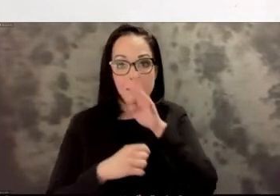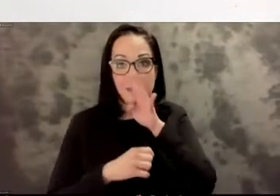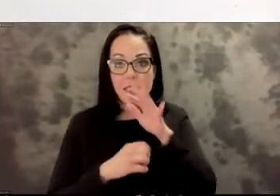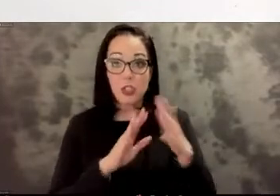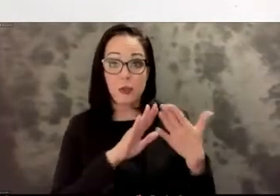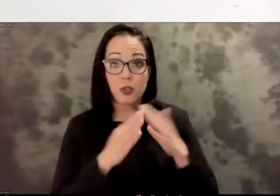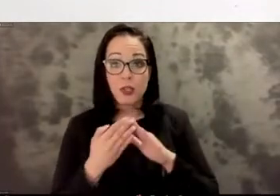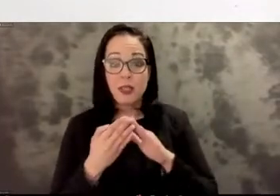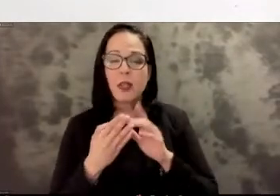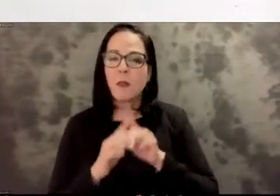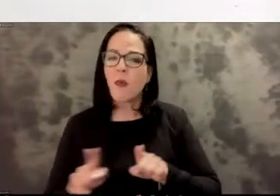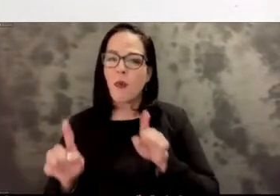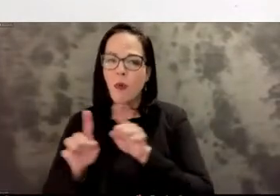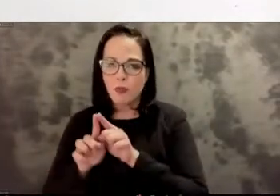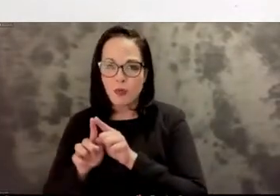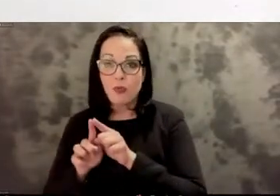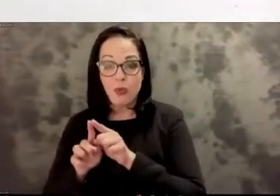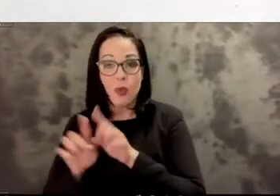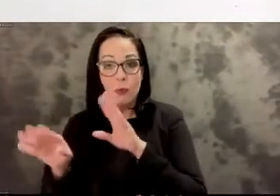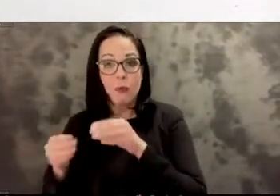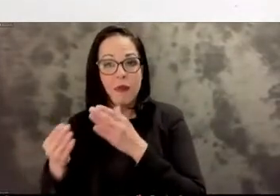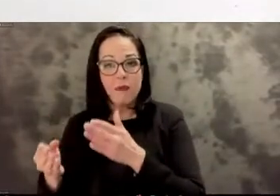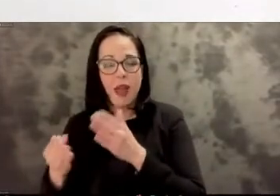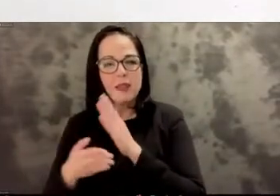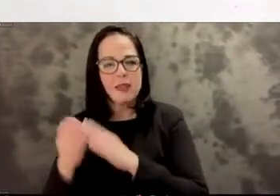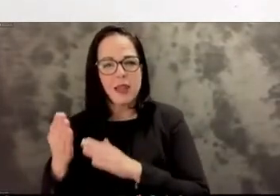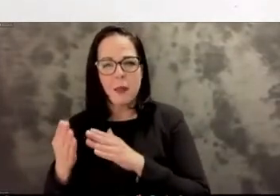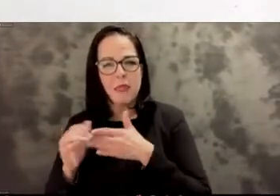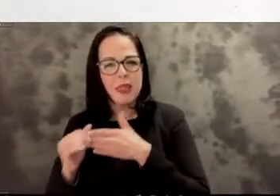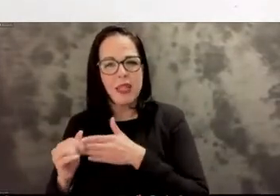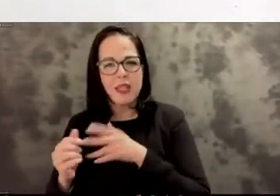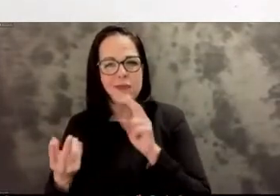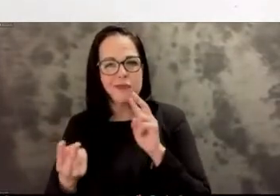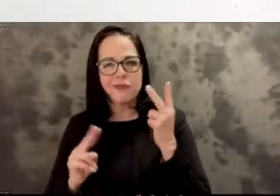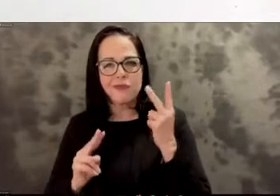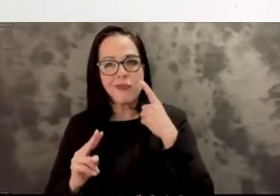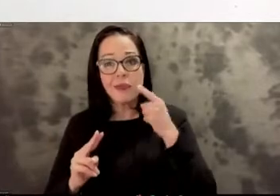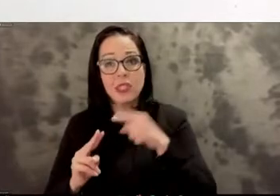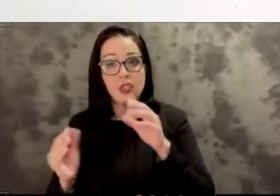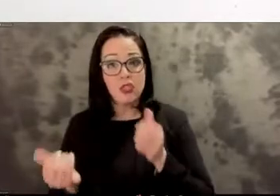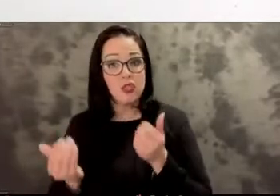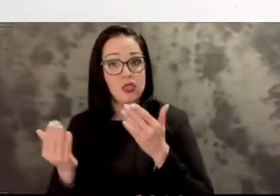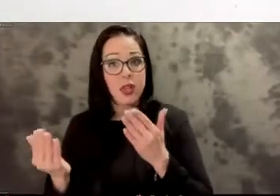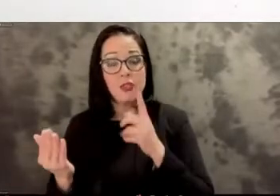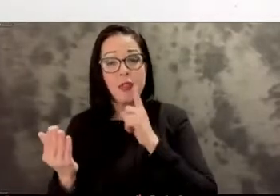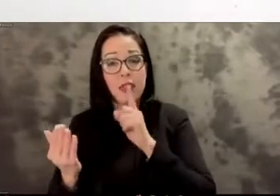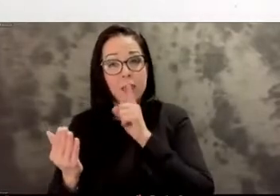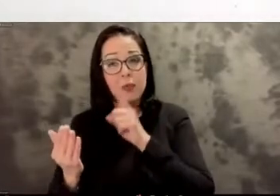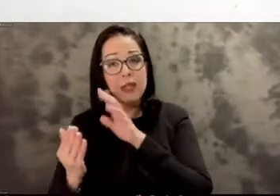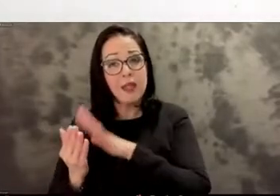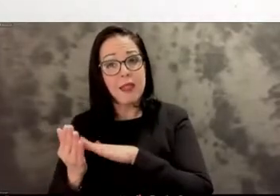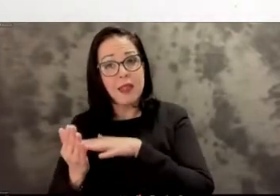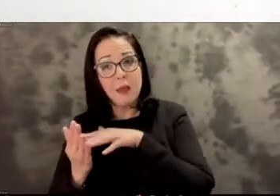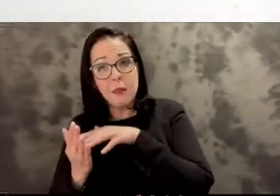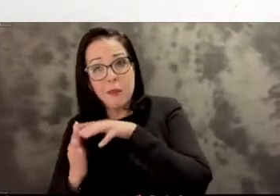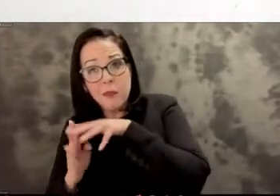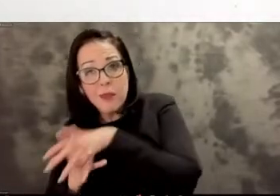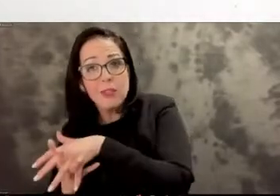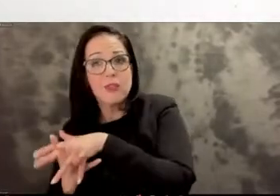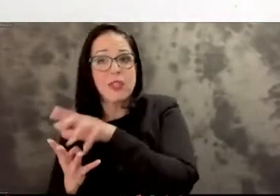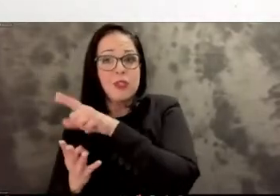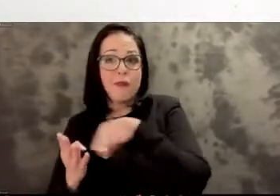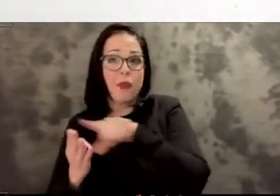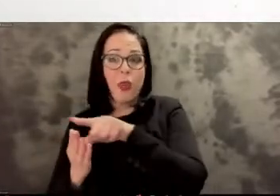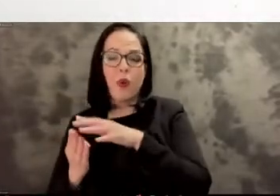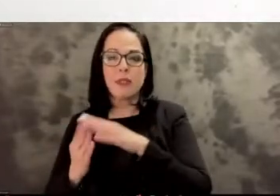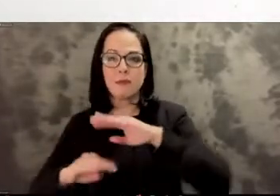it does also provide some misleading suggestion that the penetration of our physicians in training meet the needs